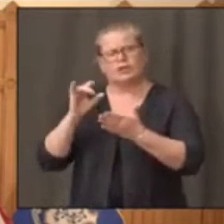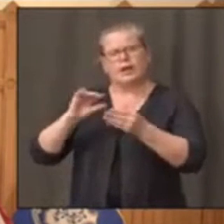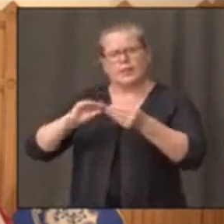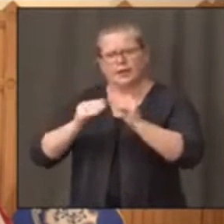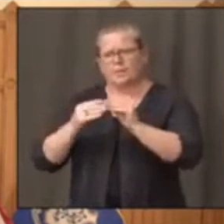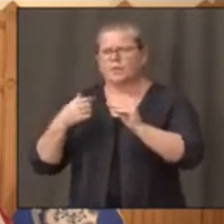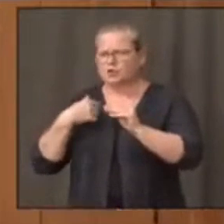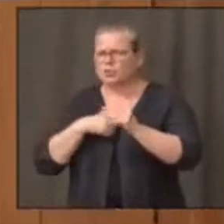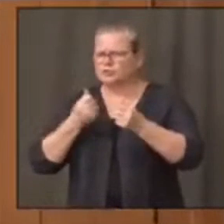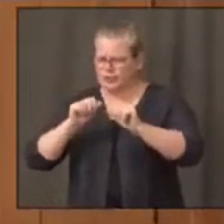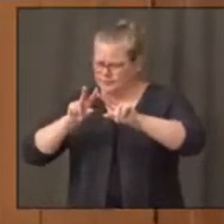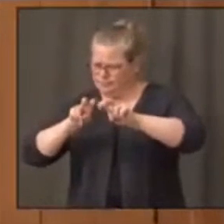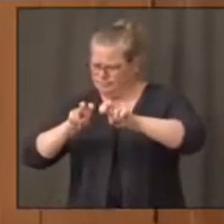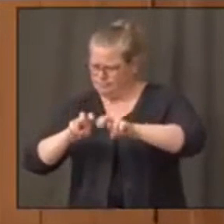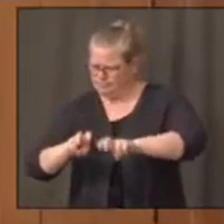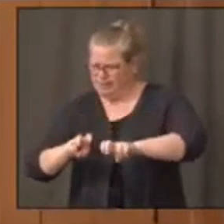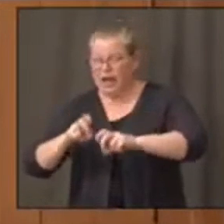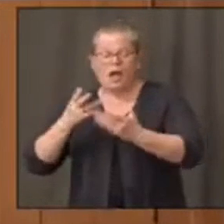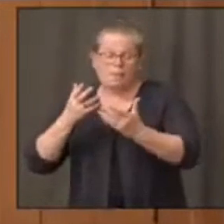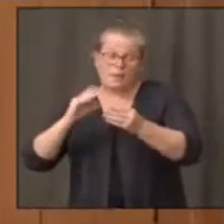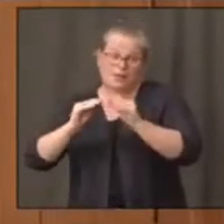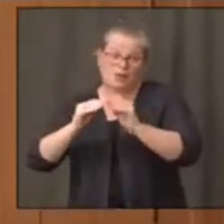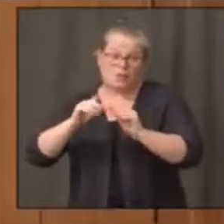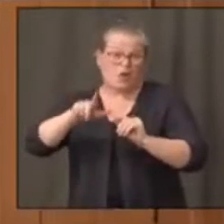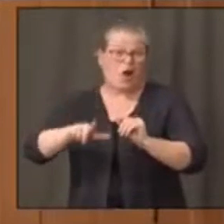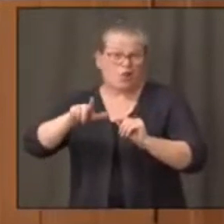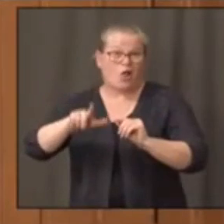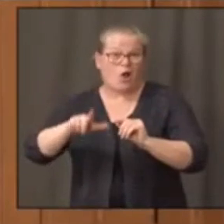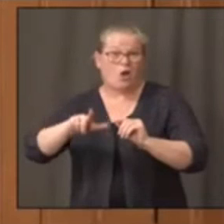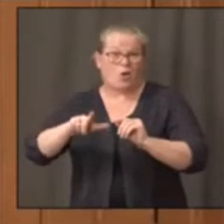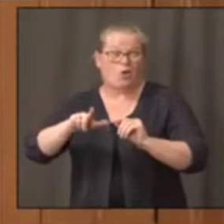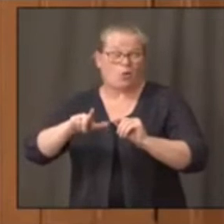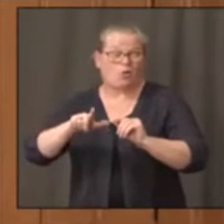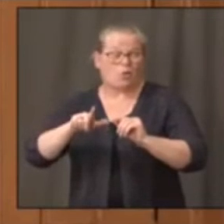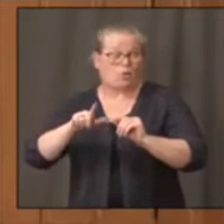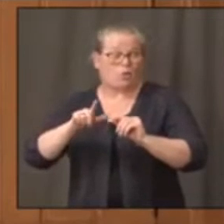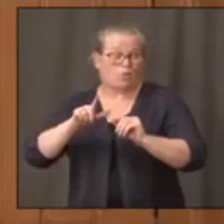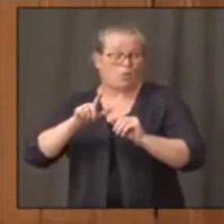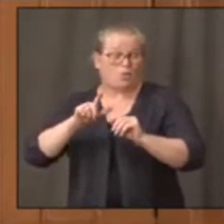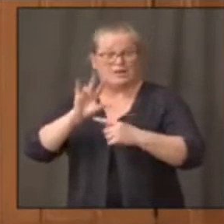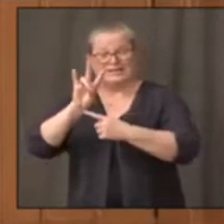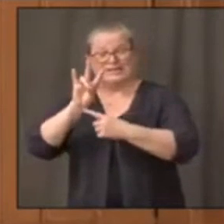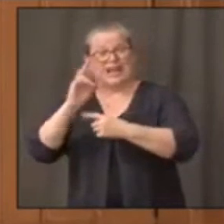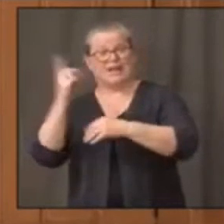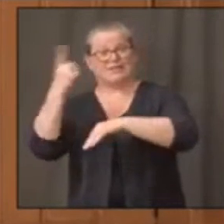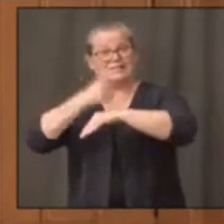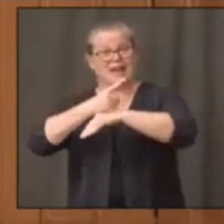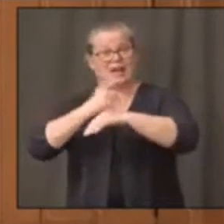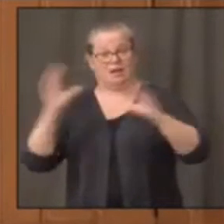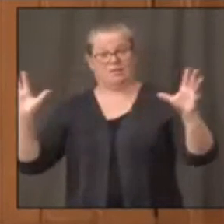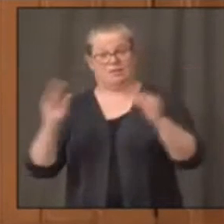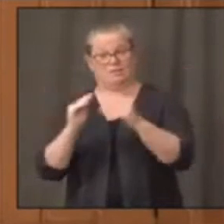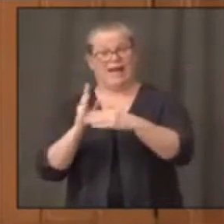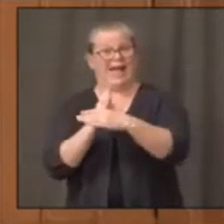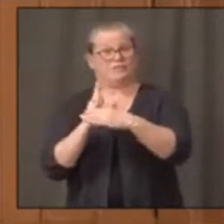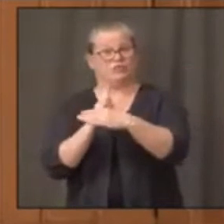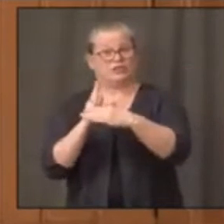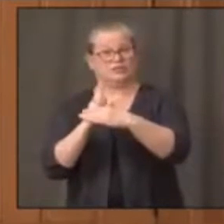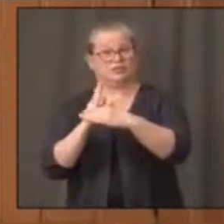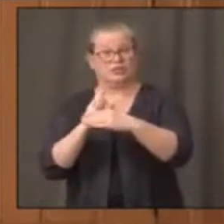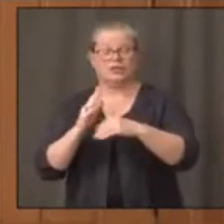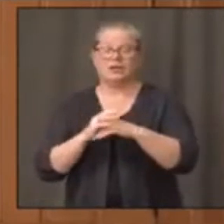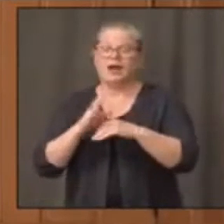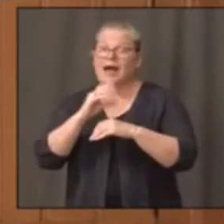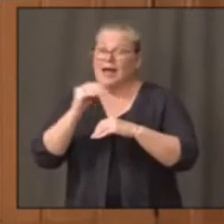still relatively low, given the, like on a 7-day average basis. And as you know, because you follow this data closely, sometimes the death